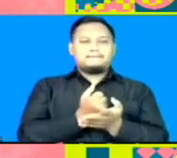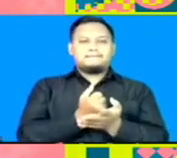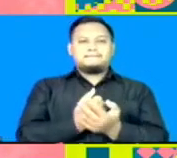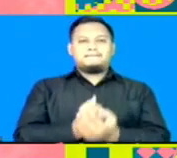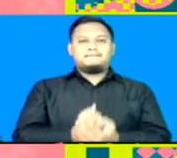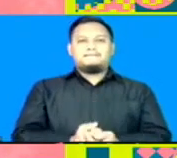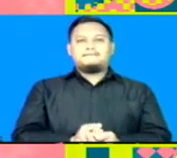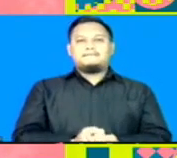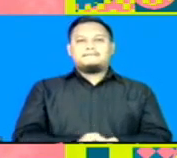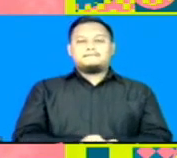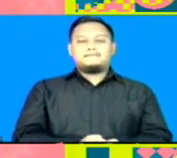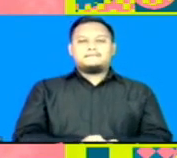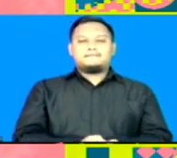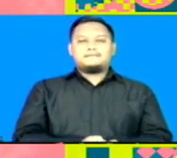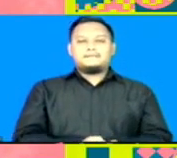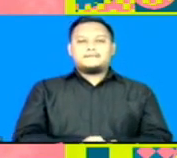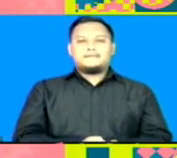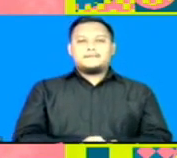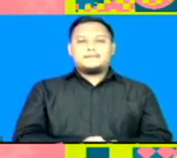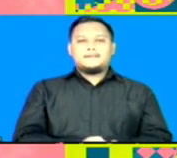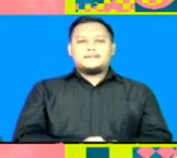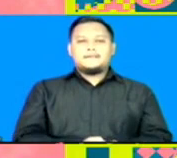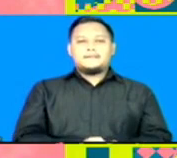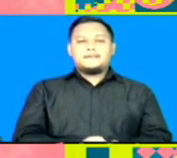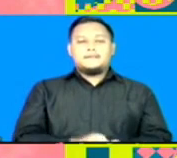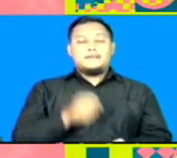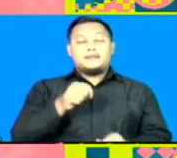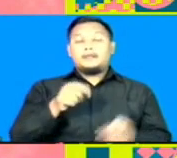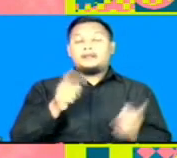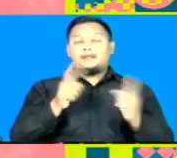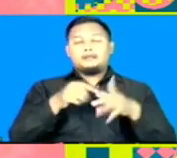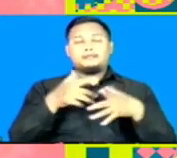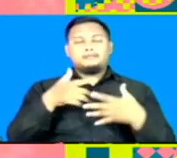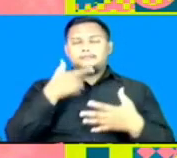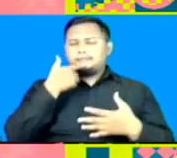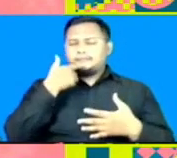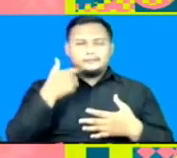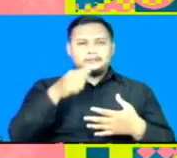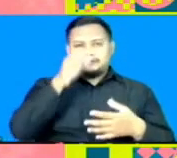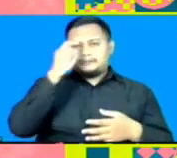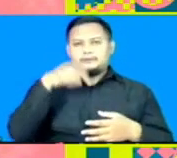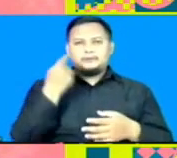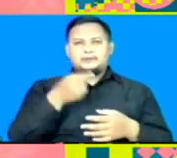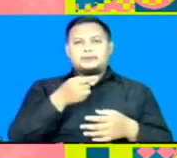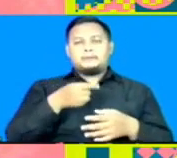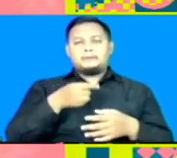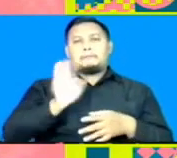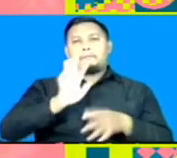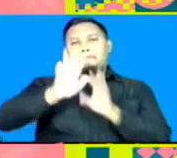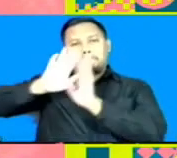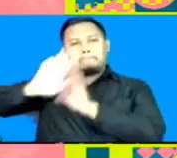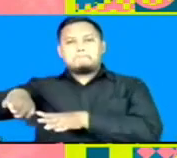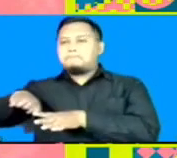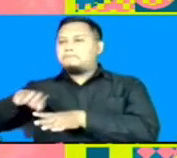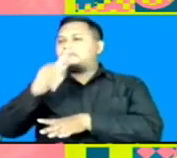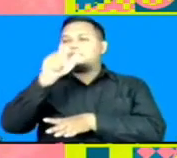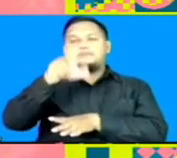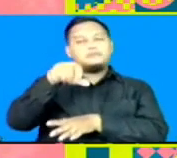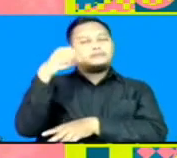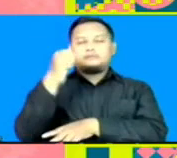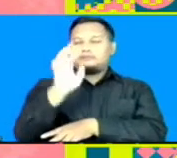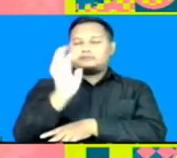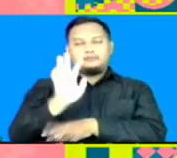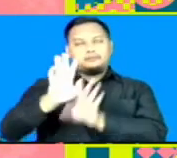global challenges to leave no one behind. I took a note from the Value 20 communique on